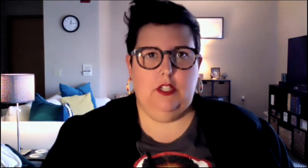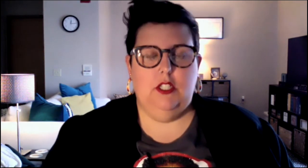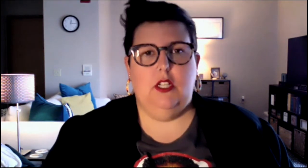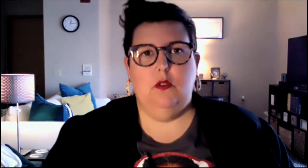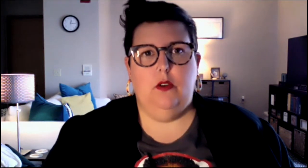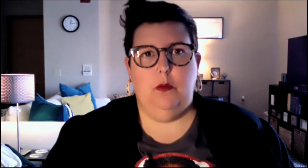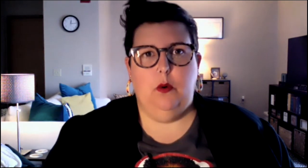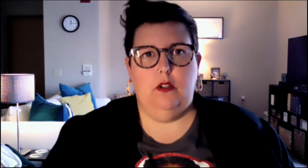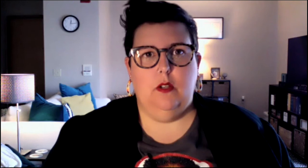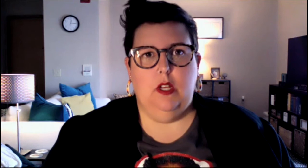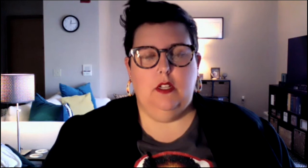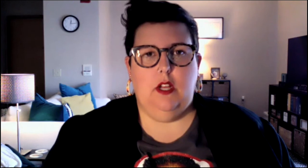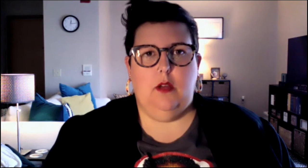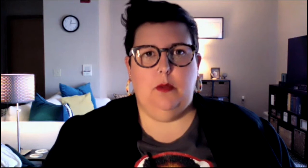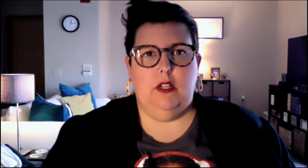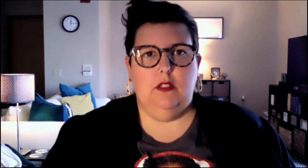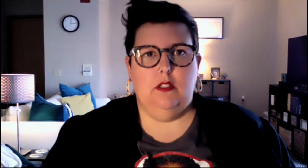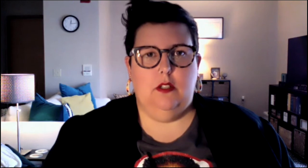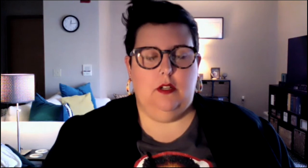know, like she said, two very important